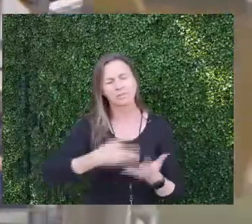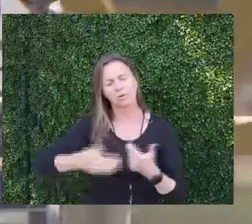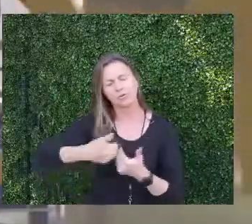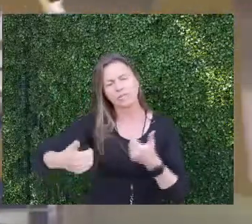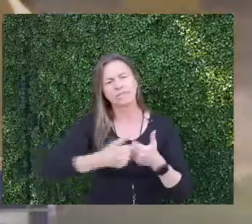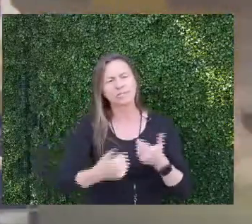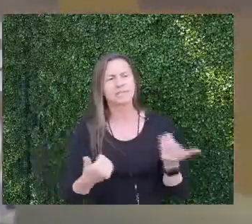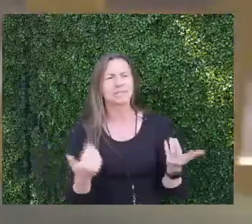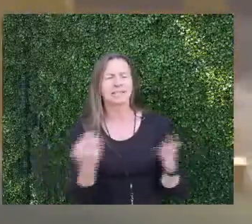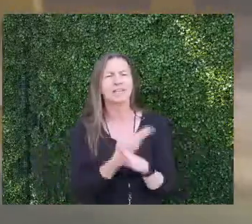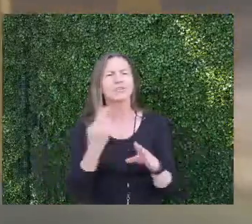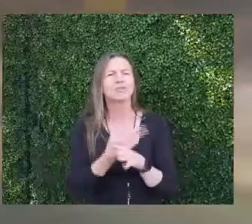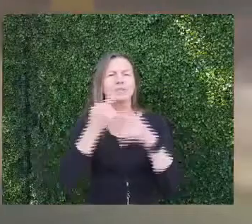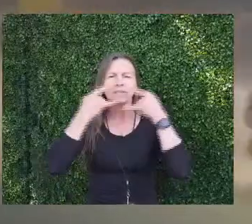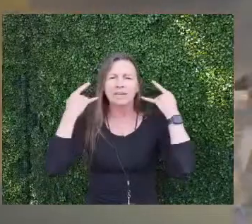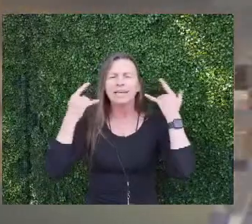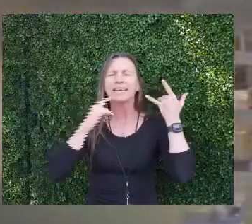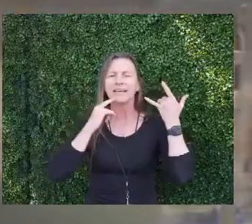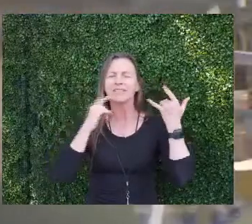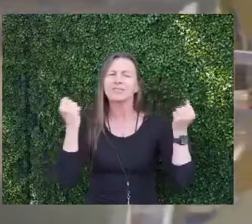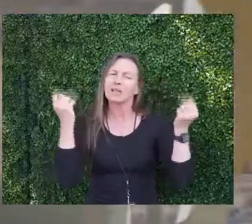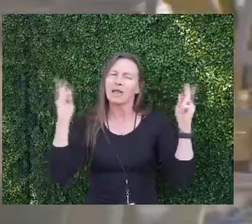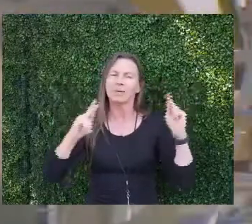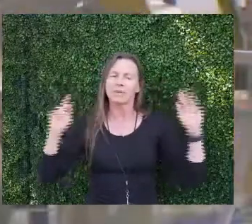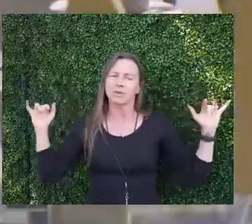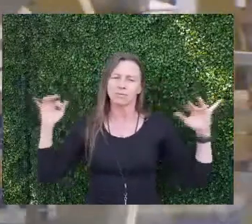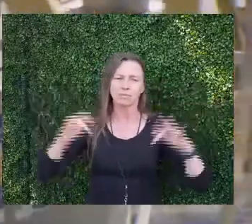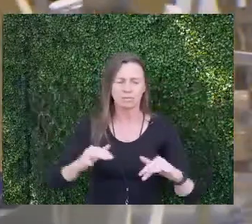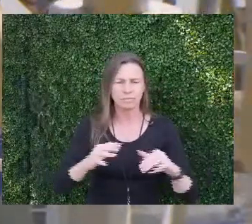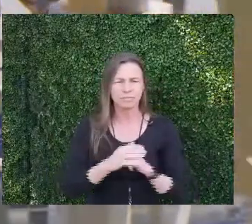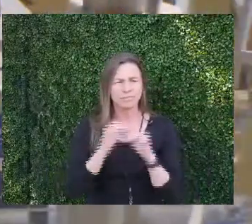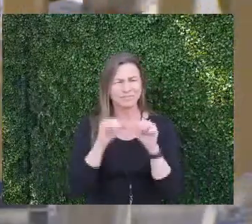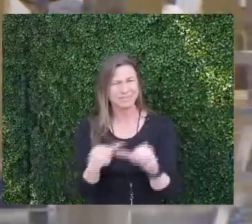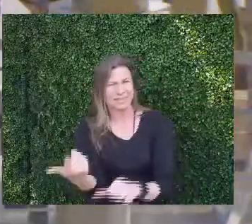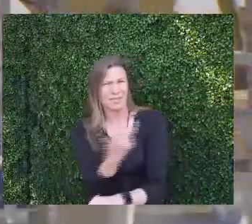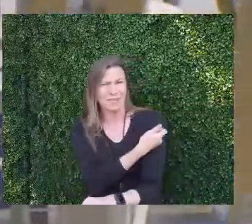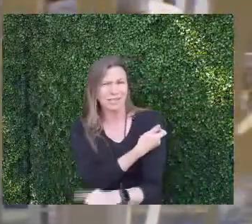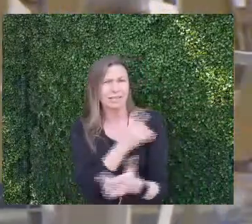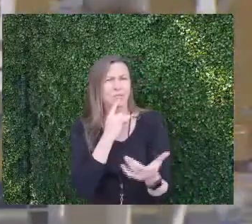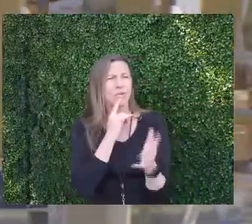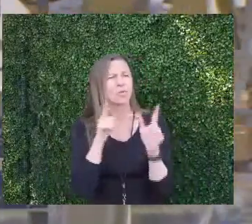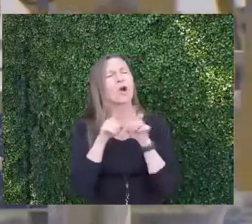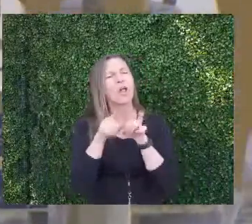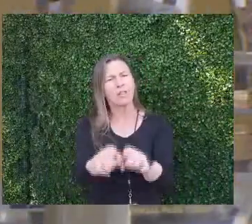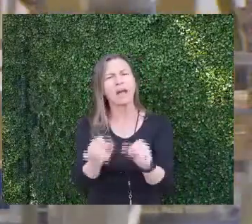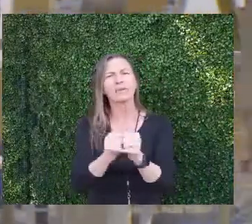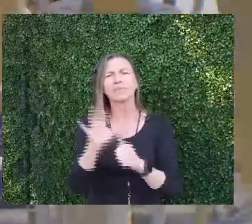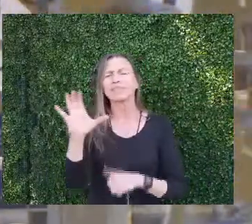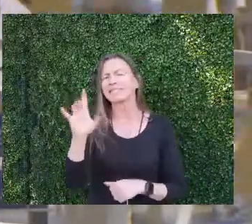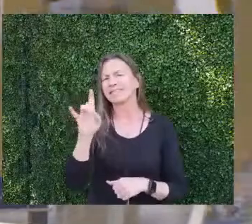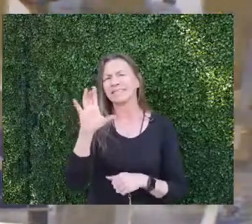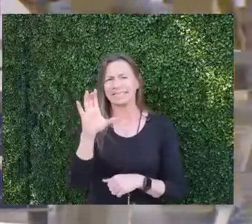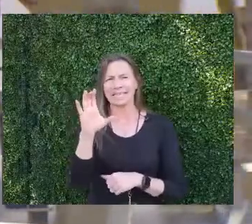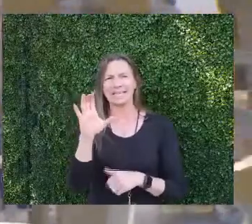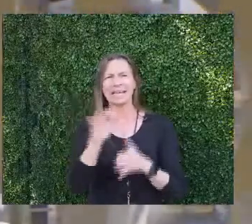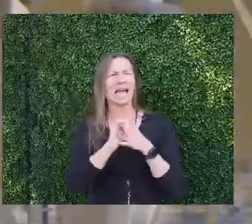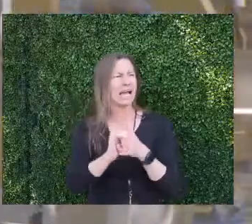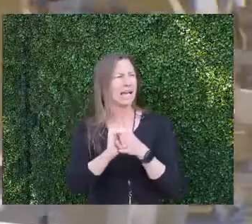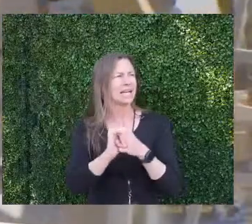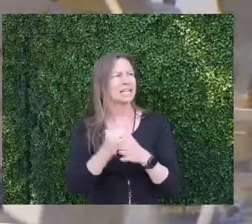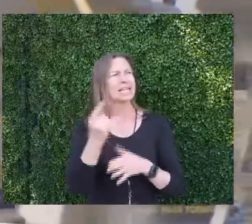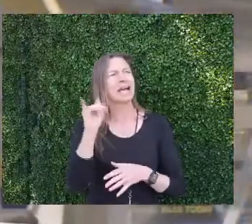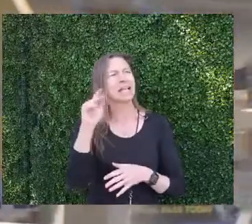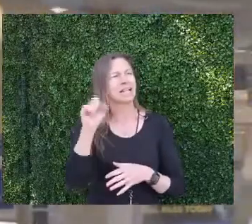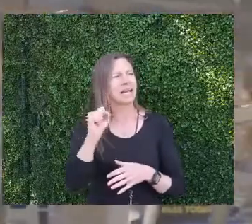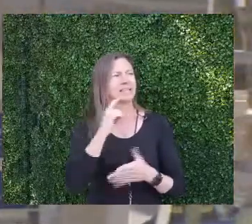large events. If you've been vaccinated, we are aligning with the CDC guidelines. But the bottom line at the end of the day is we got to trust